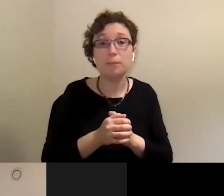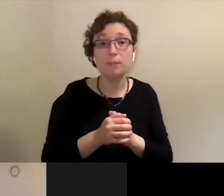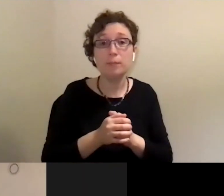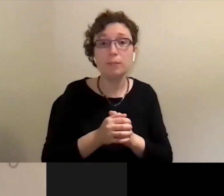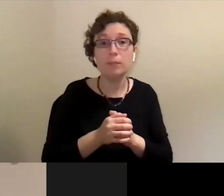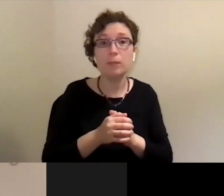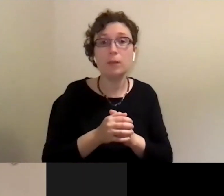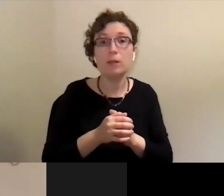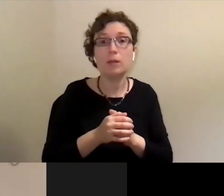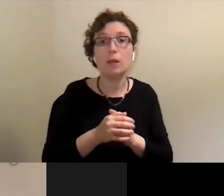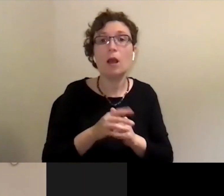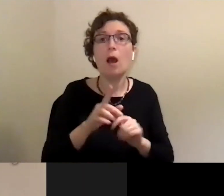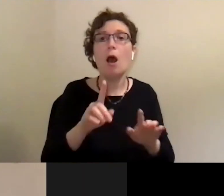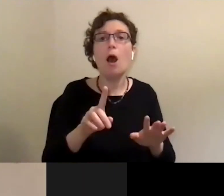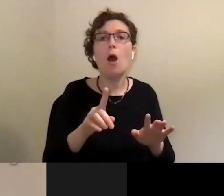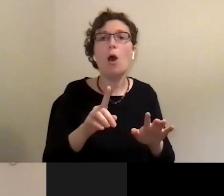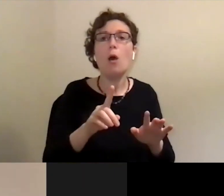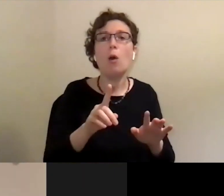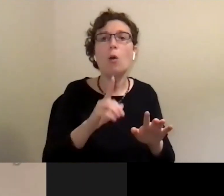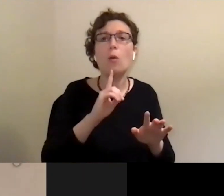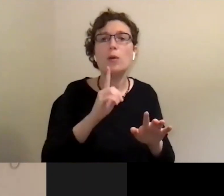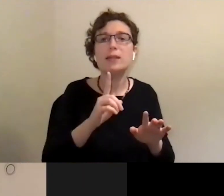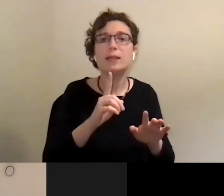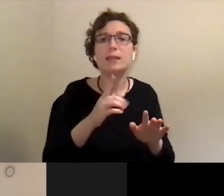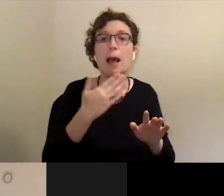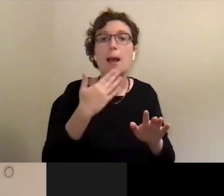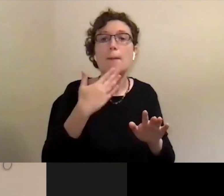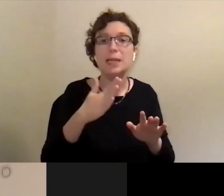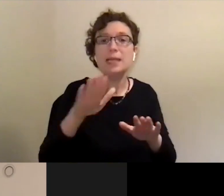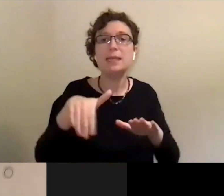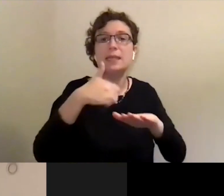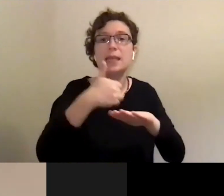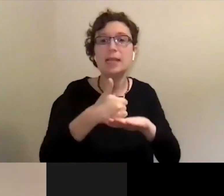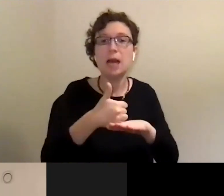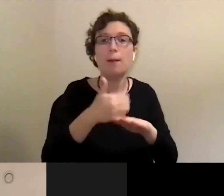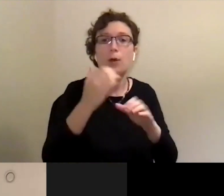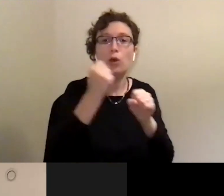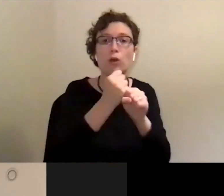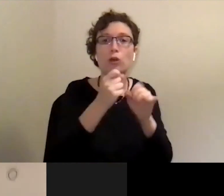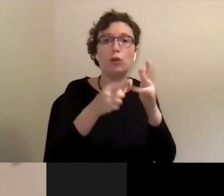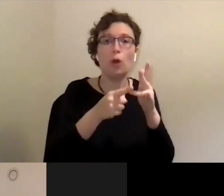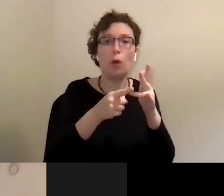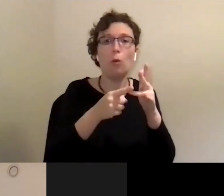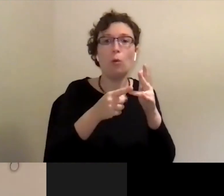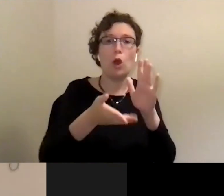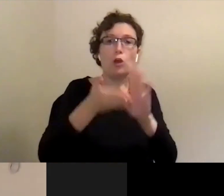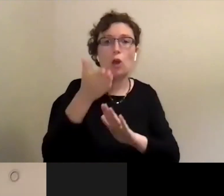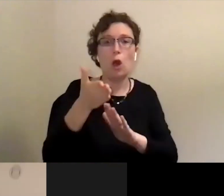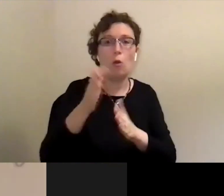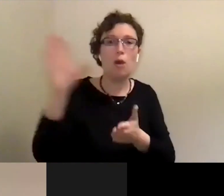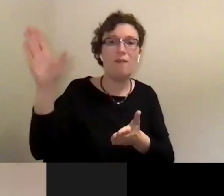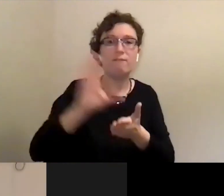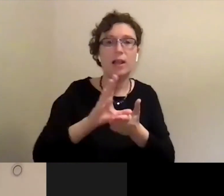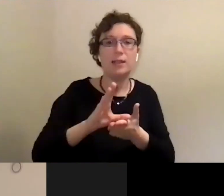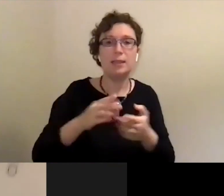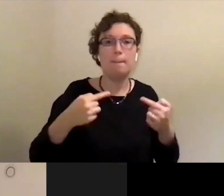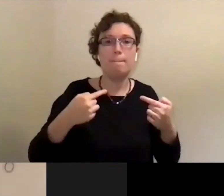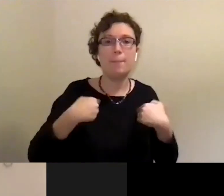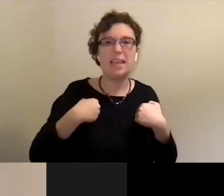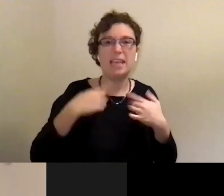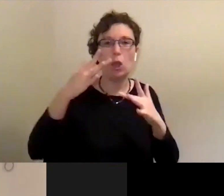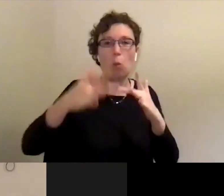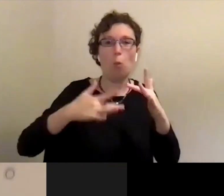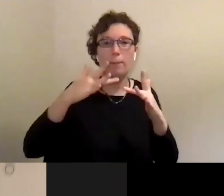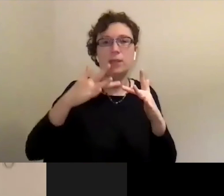please set up a GoFundMe. That's what someone's saying. Set up a GoFundMe so people can support